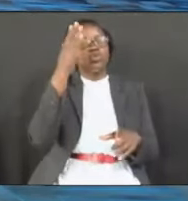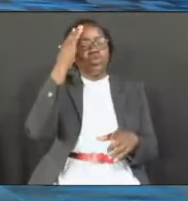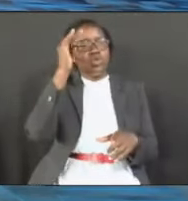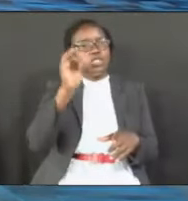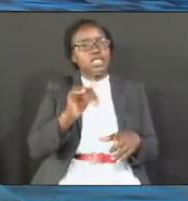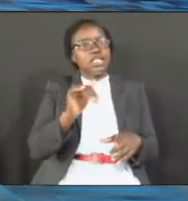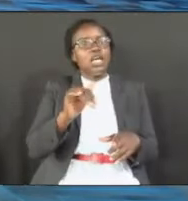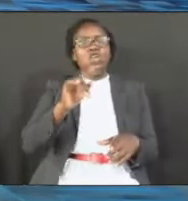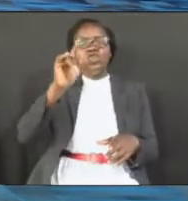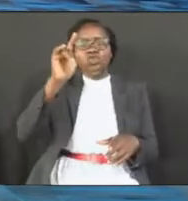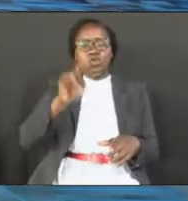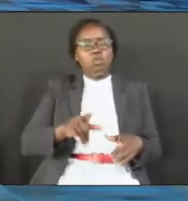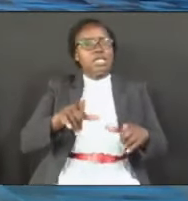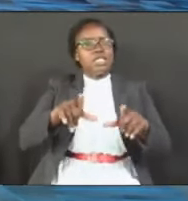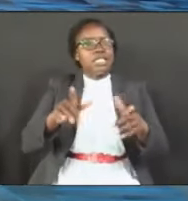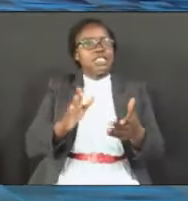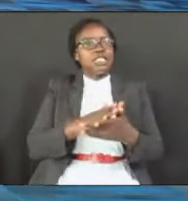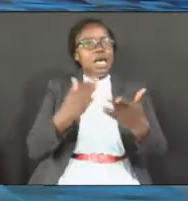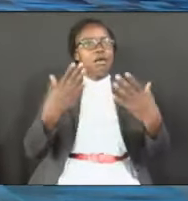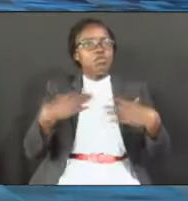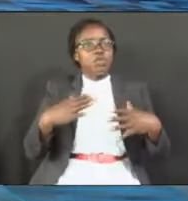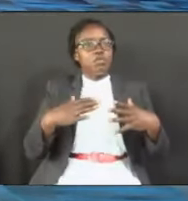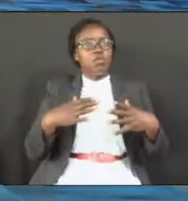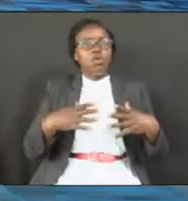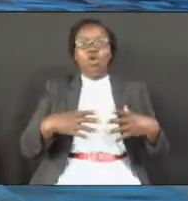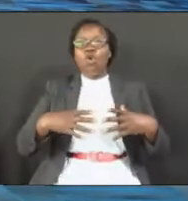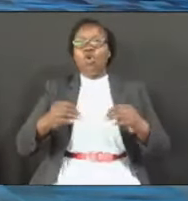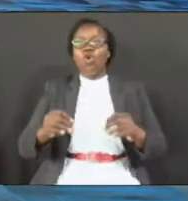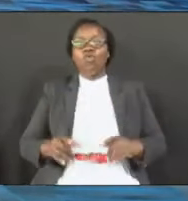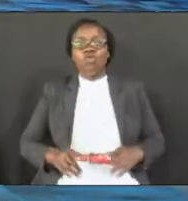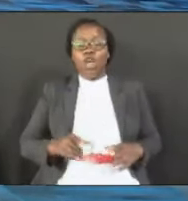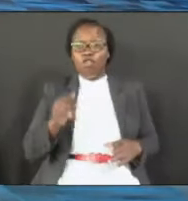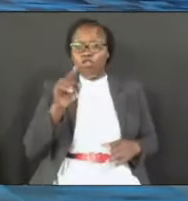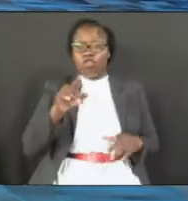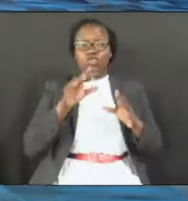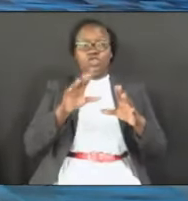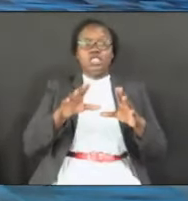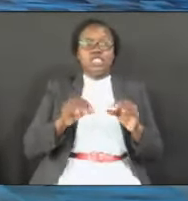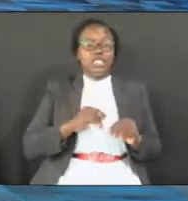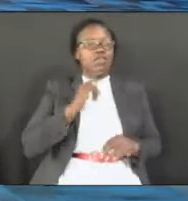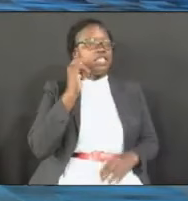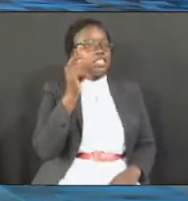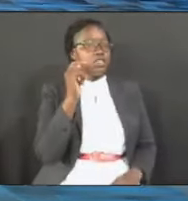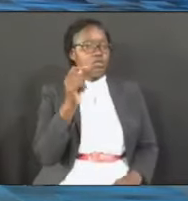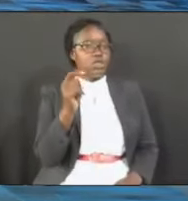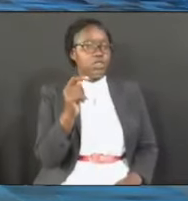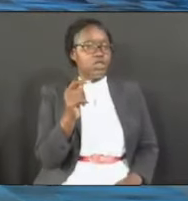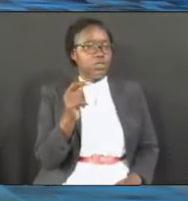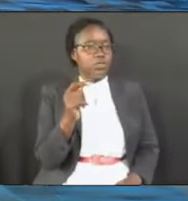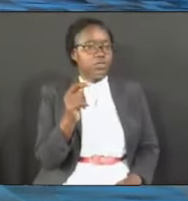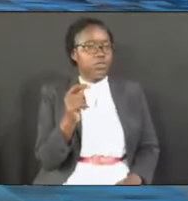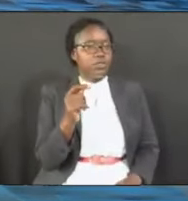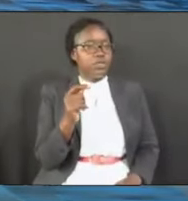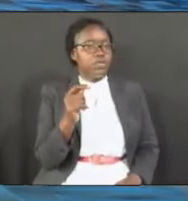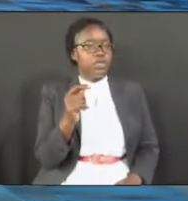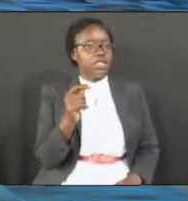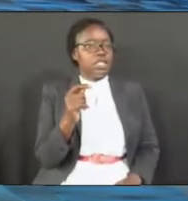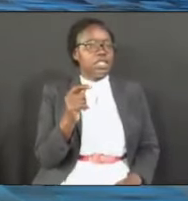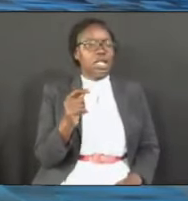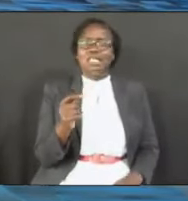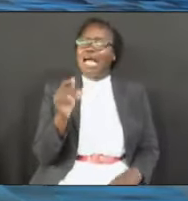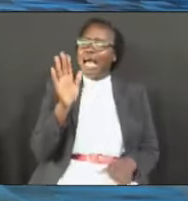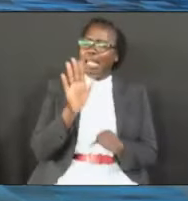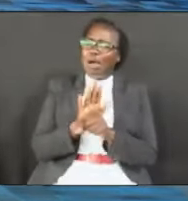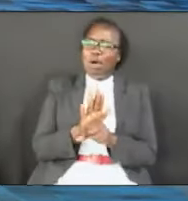to let some people go in your life for you to receive the destiny. Some of us are too much